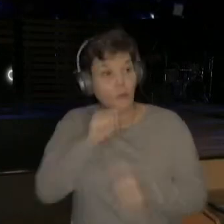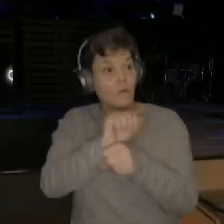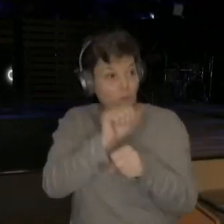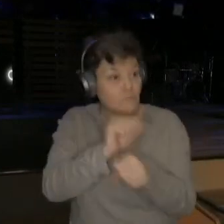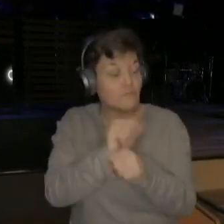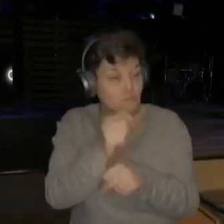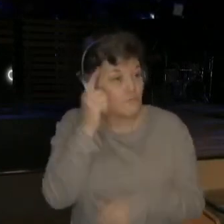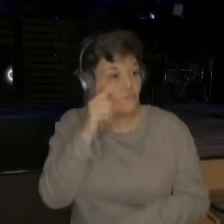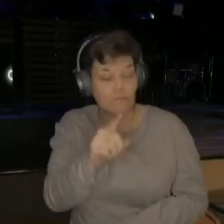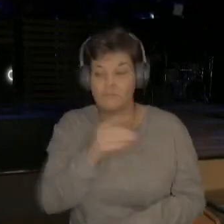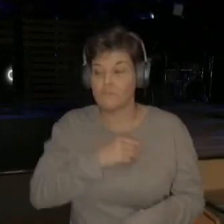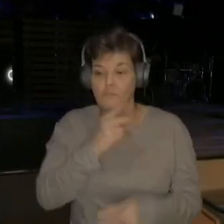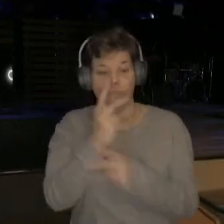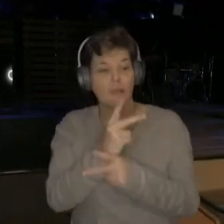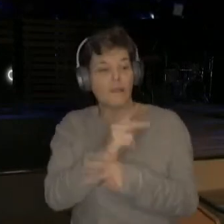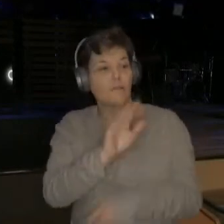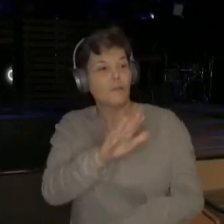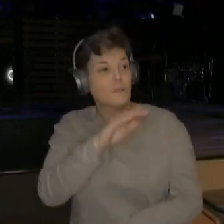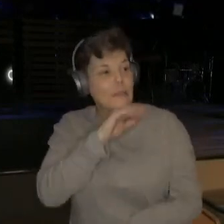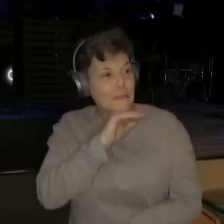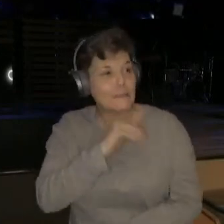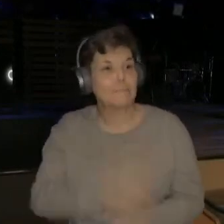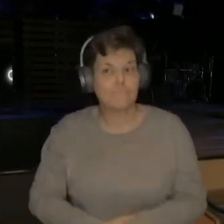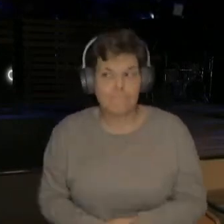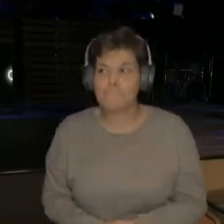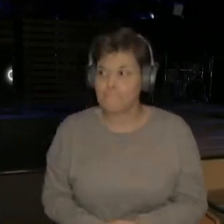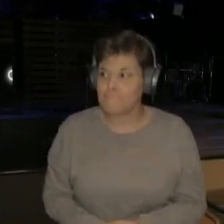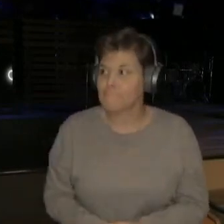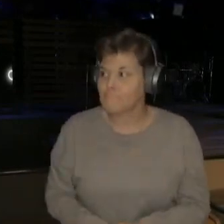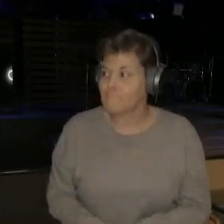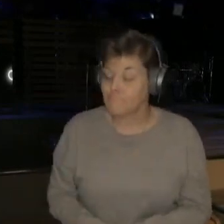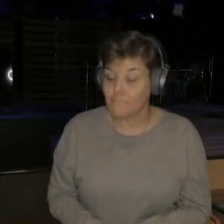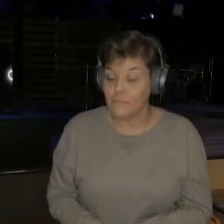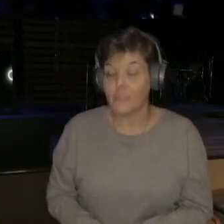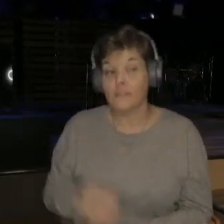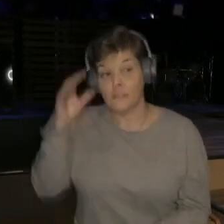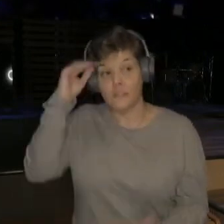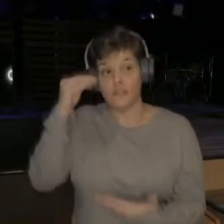was so famished, he was willing even to eat the slop